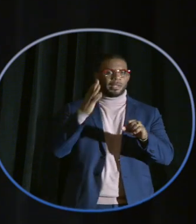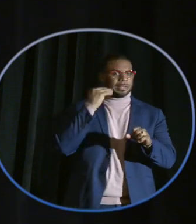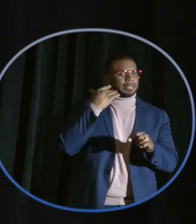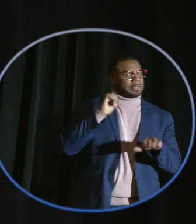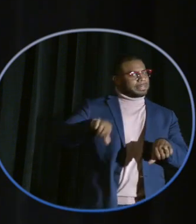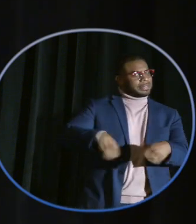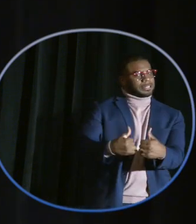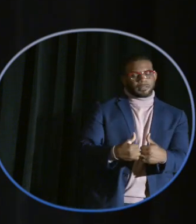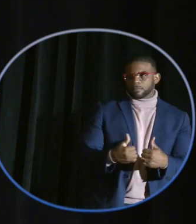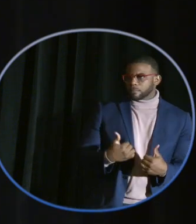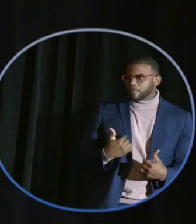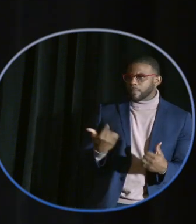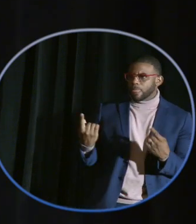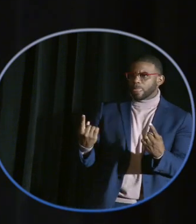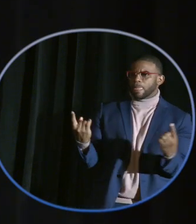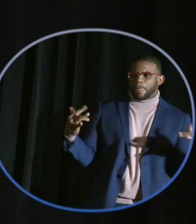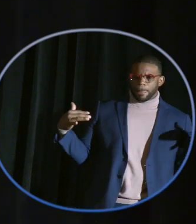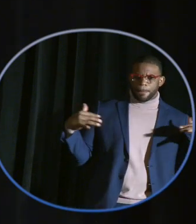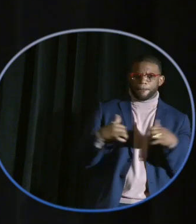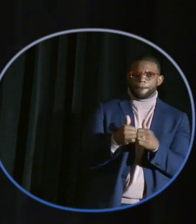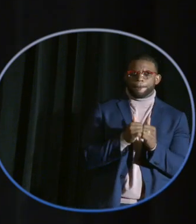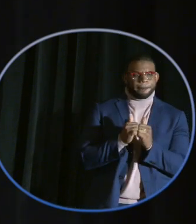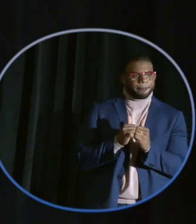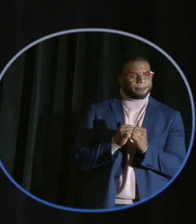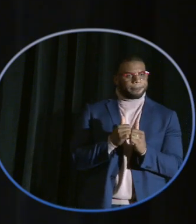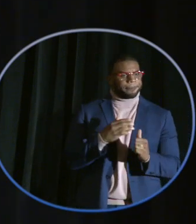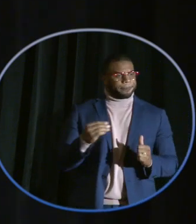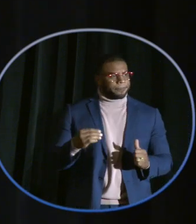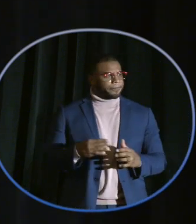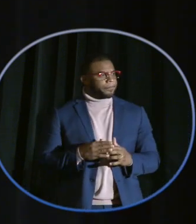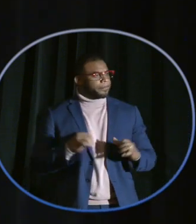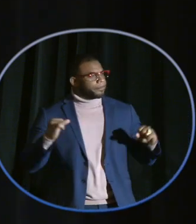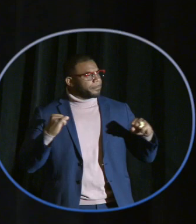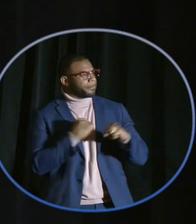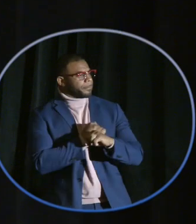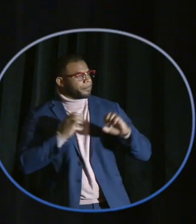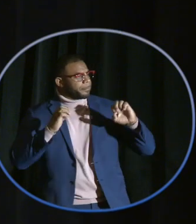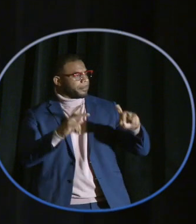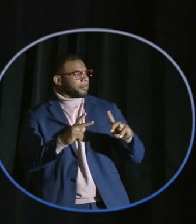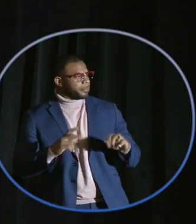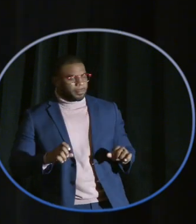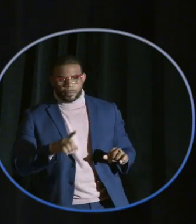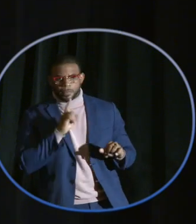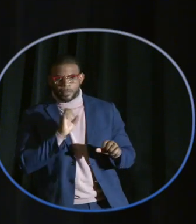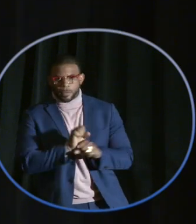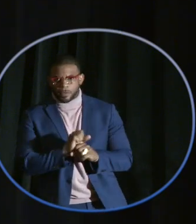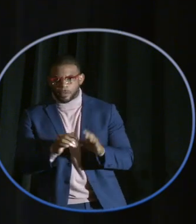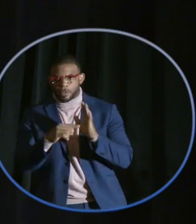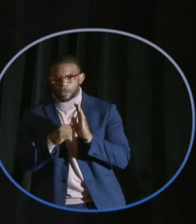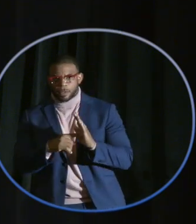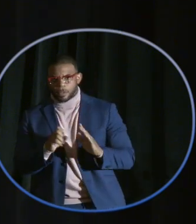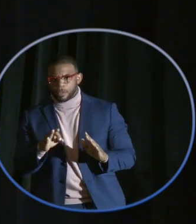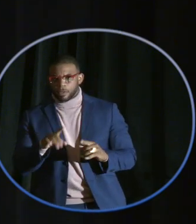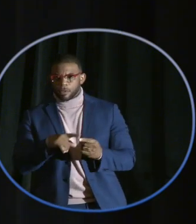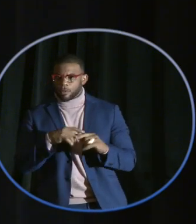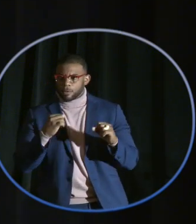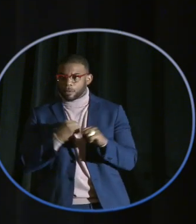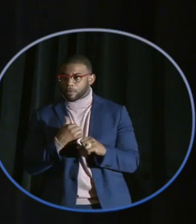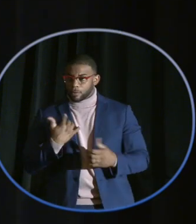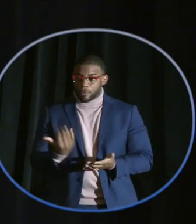some challenges, and they came together and fought back. They are a true example of when